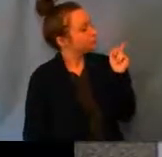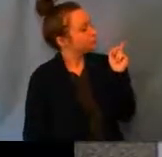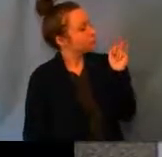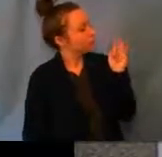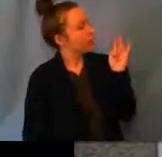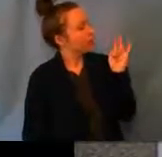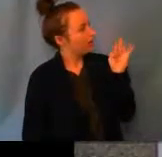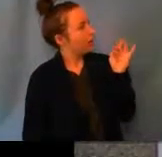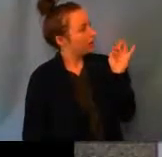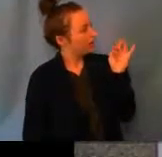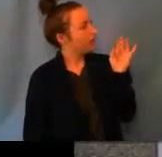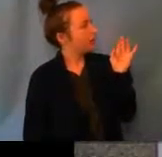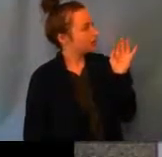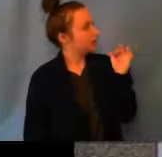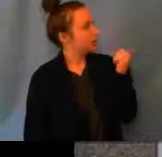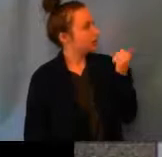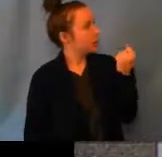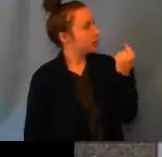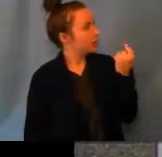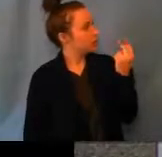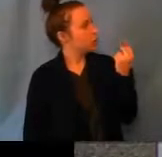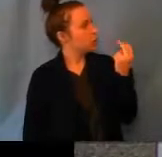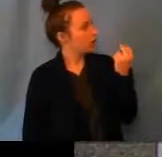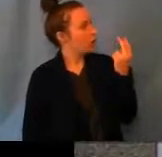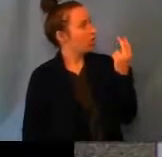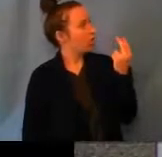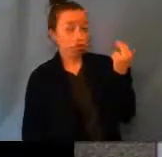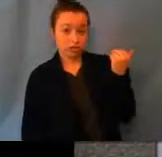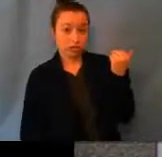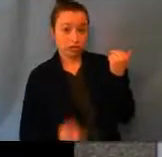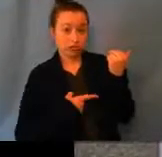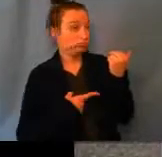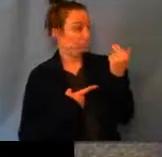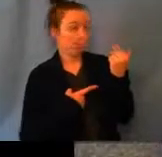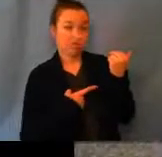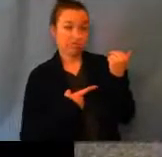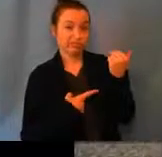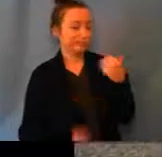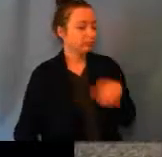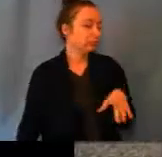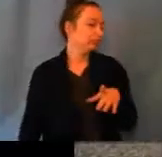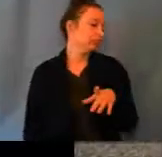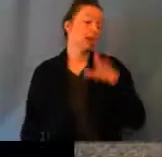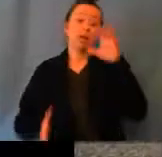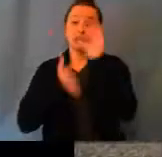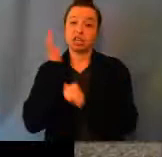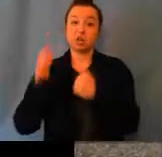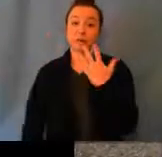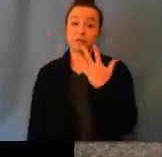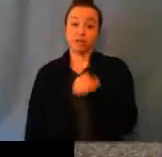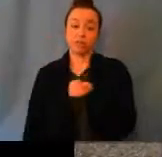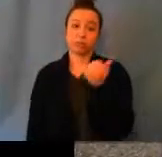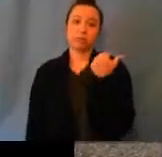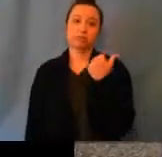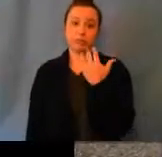6, 7, 8, 9, 10, 11, 12, 13. And I'm going to take away the 5 that he gave